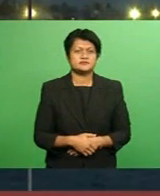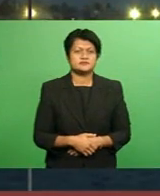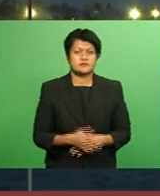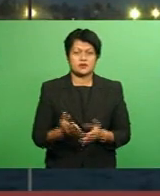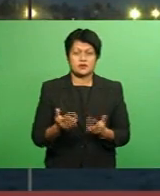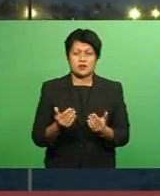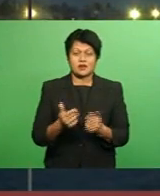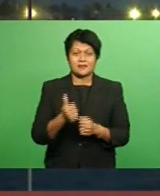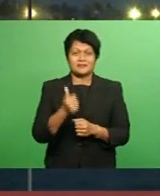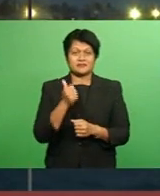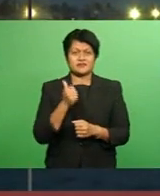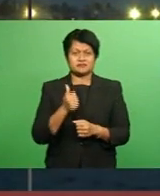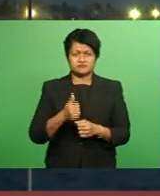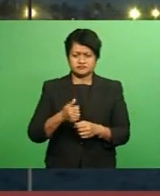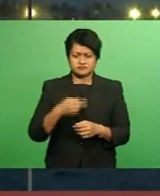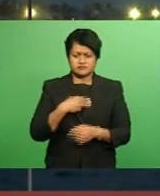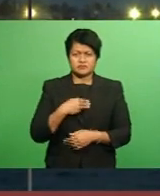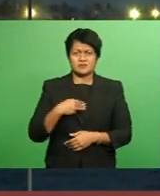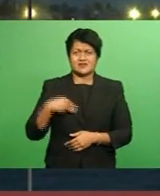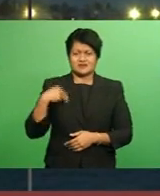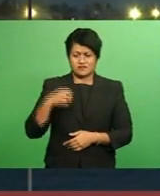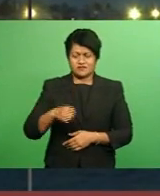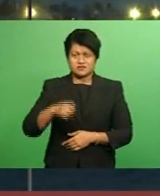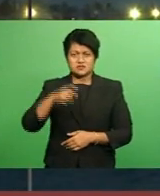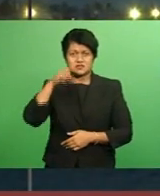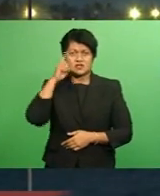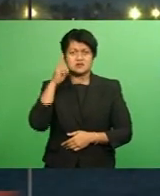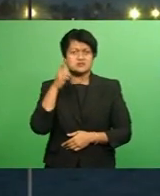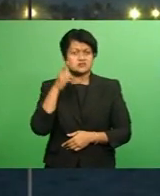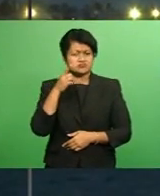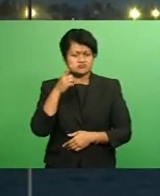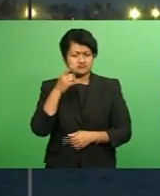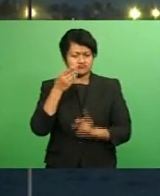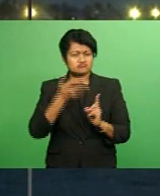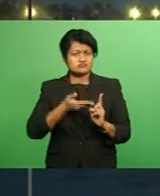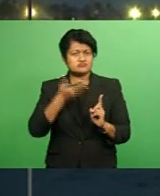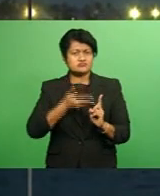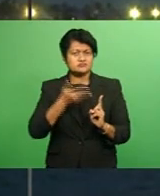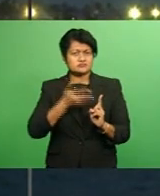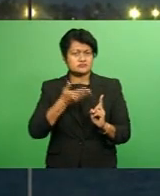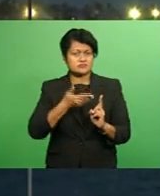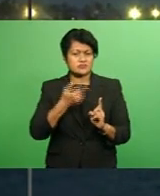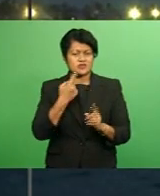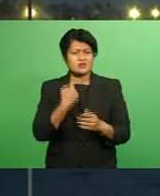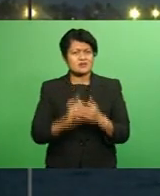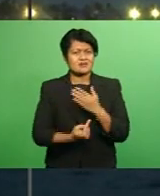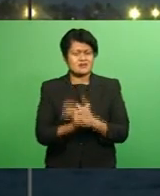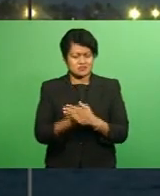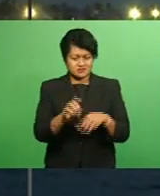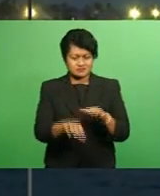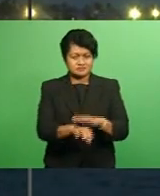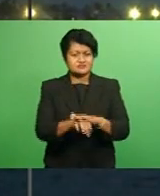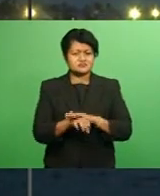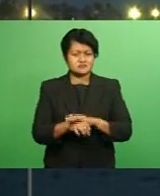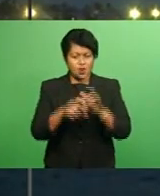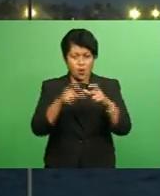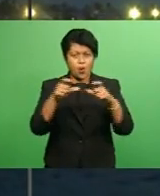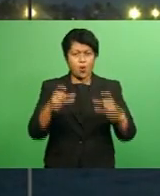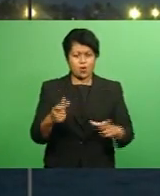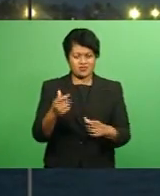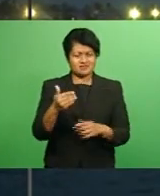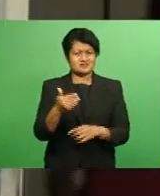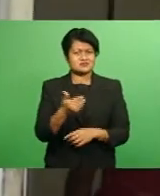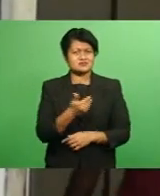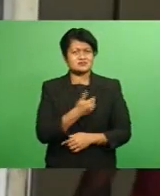Welcome back. A former employee of the Ministry of Education was produced in the Anti-Corruption Court this morning, facing 58